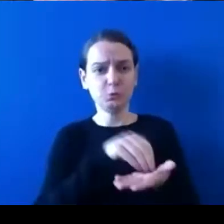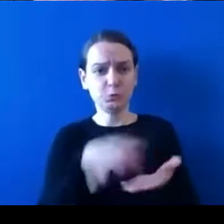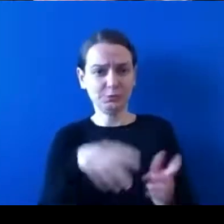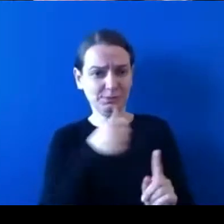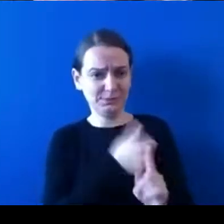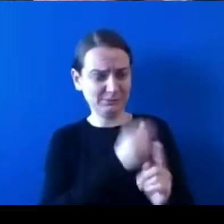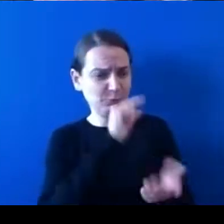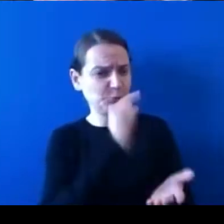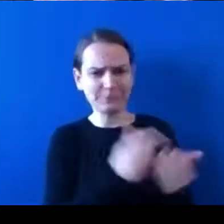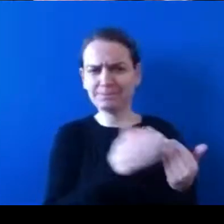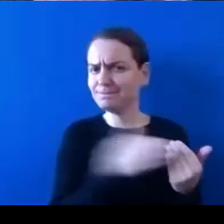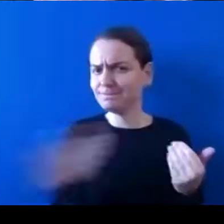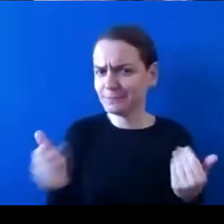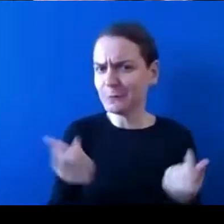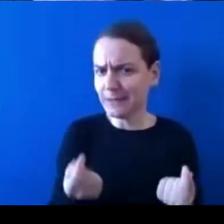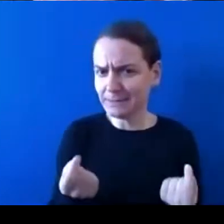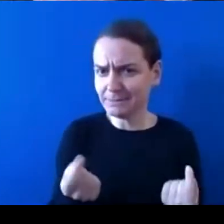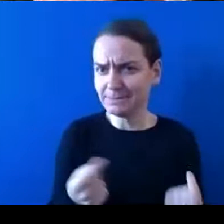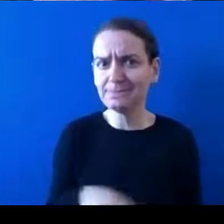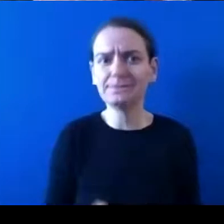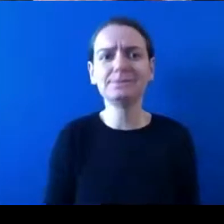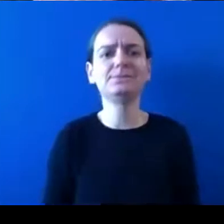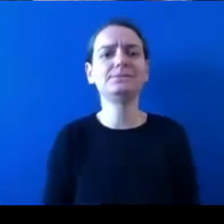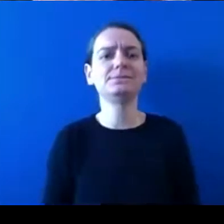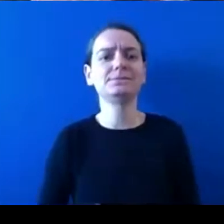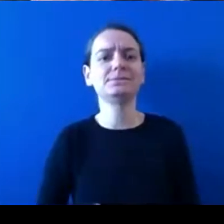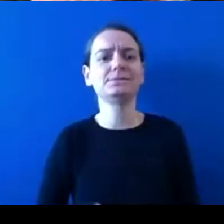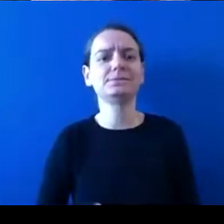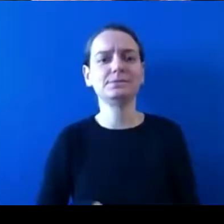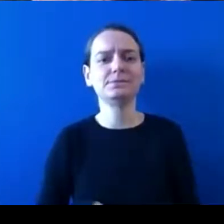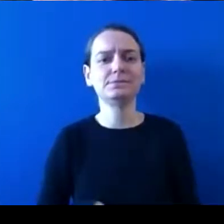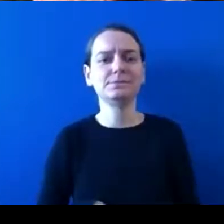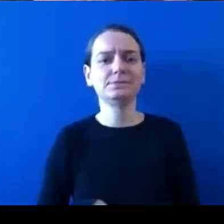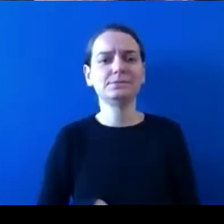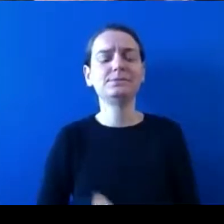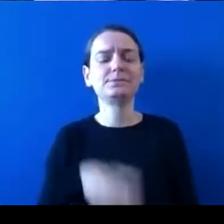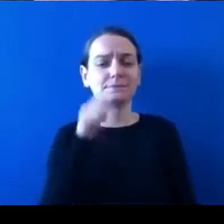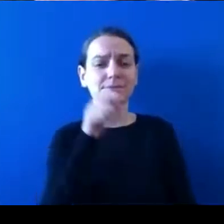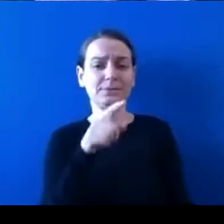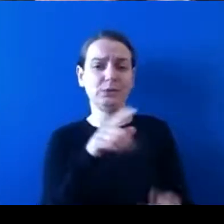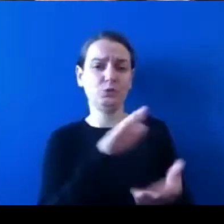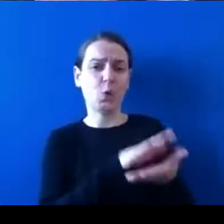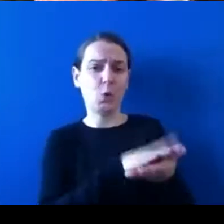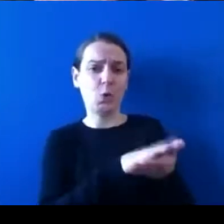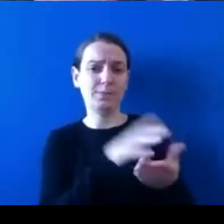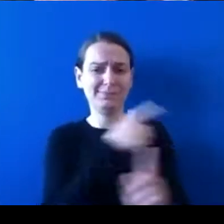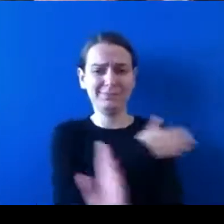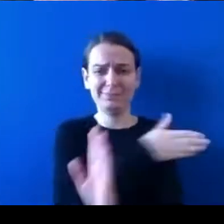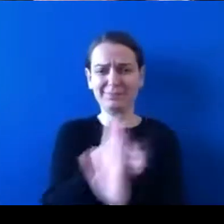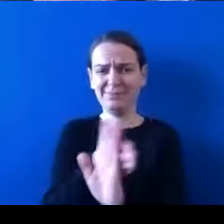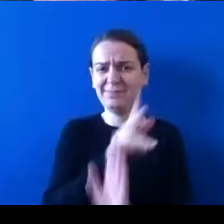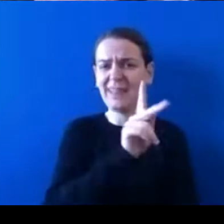the State Agency for the Blind. And in Massachusetts, that is my agency. This photograph is